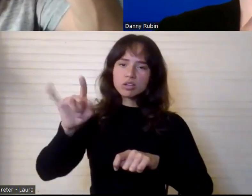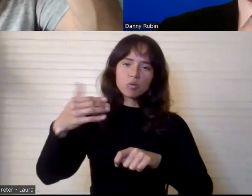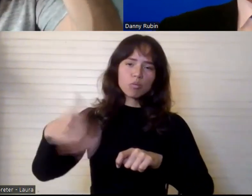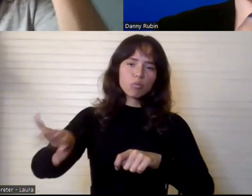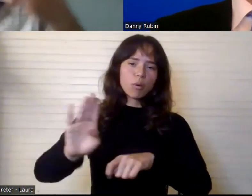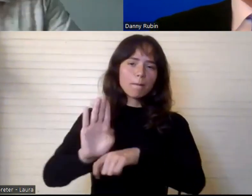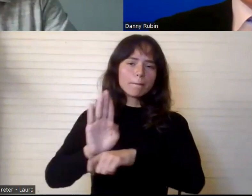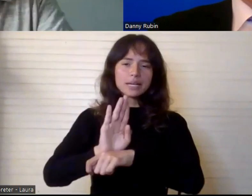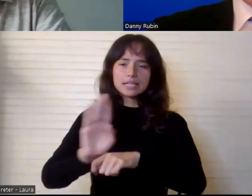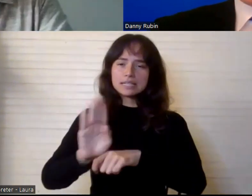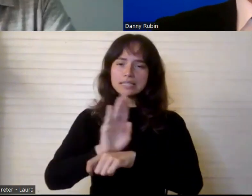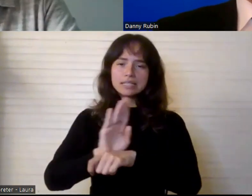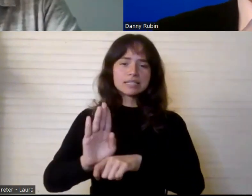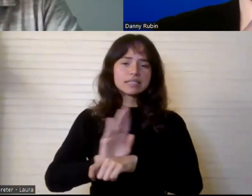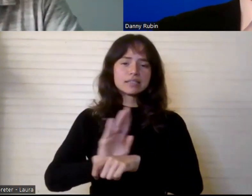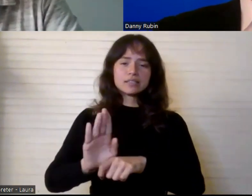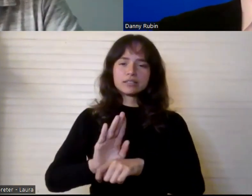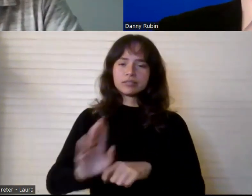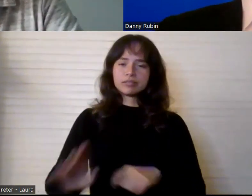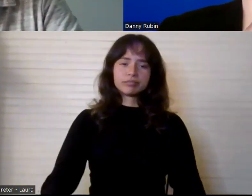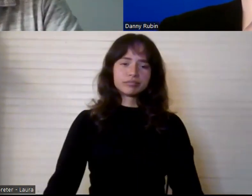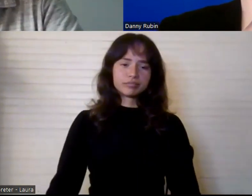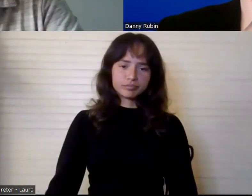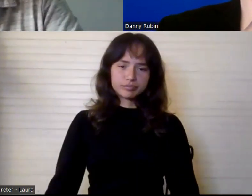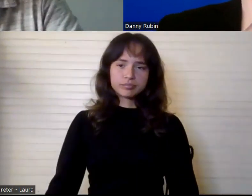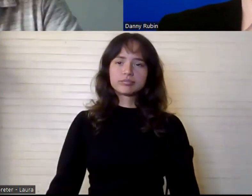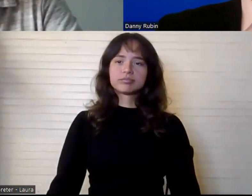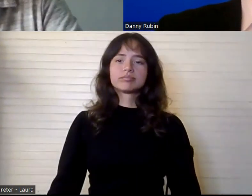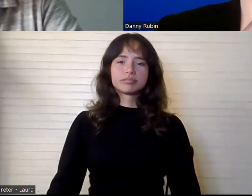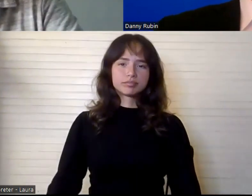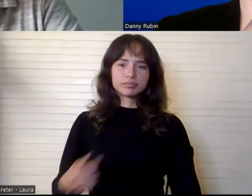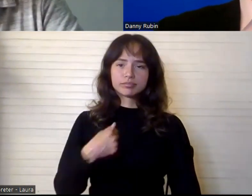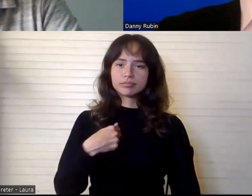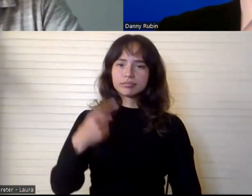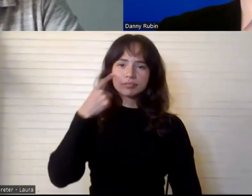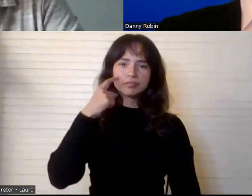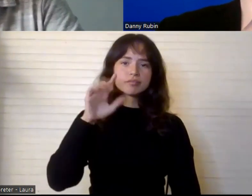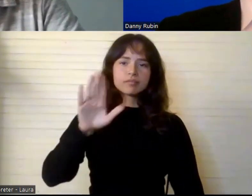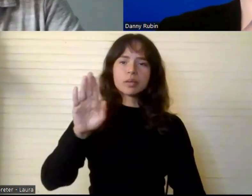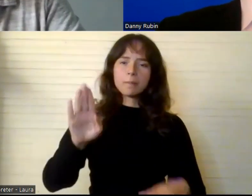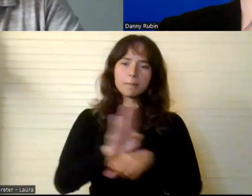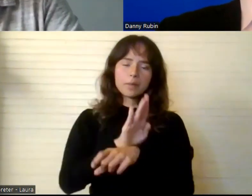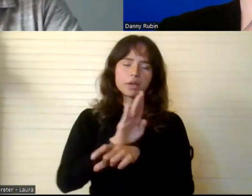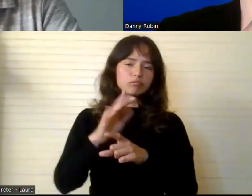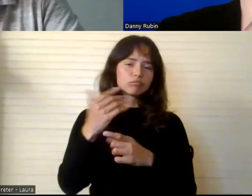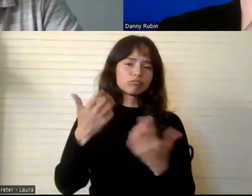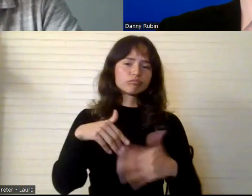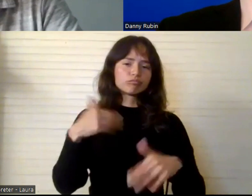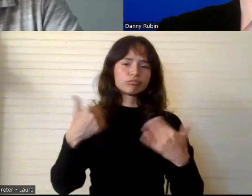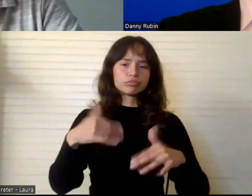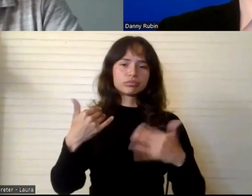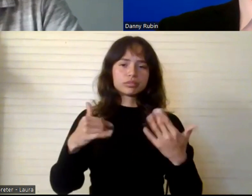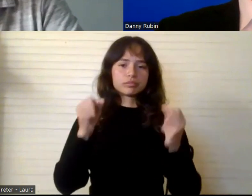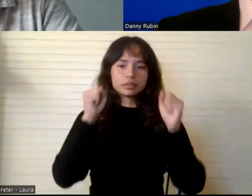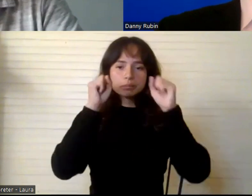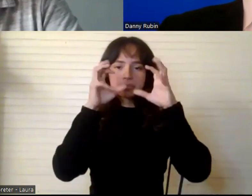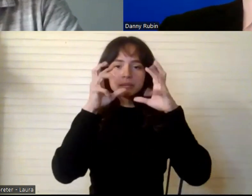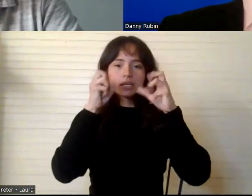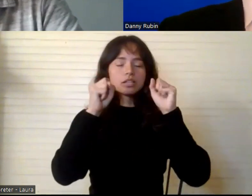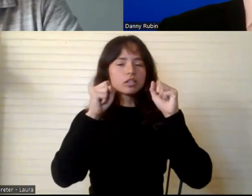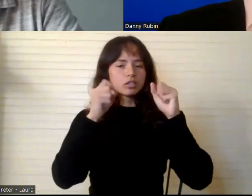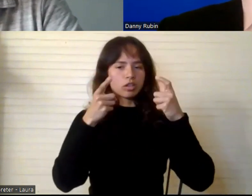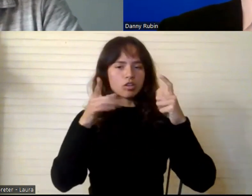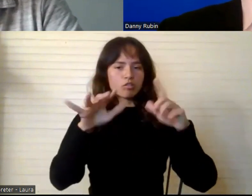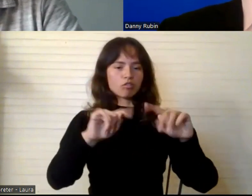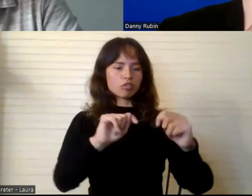of having observed TechArk over the years, I think it's incredible. You're at the center of that, and you have a lot to be proud of for what your whole team has built. So